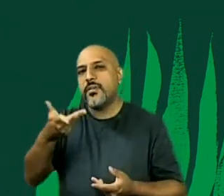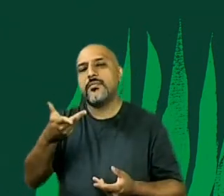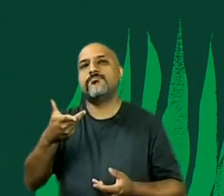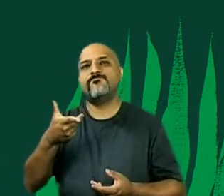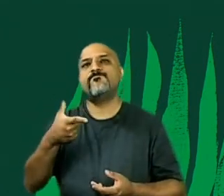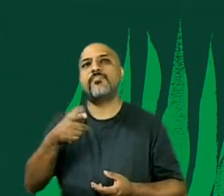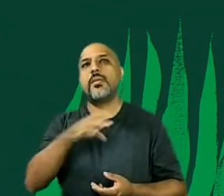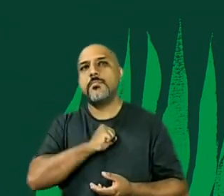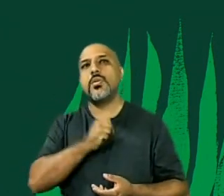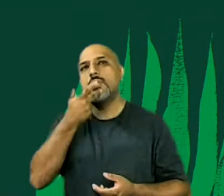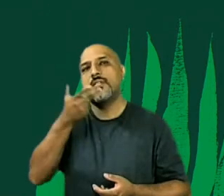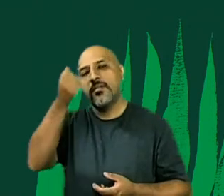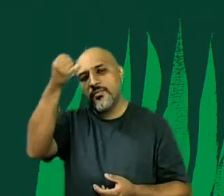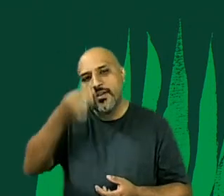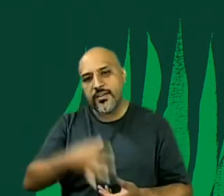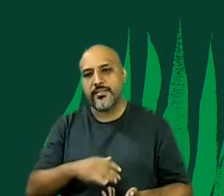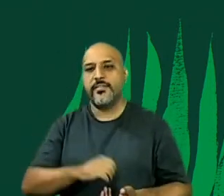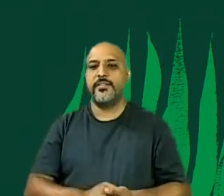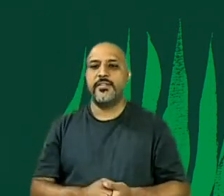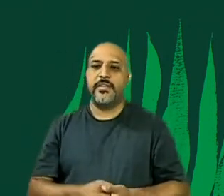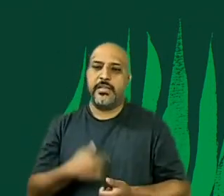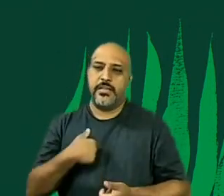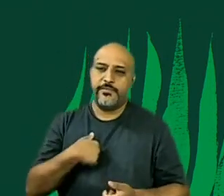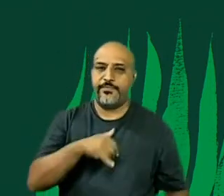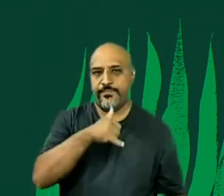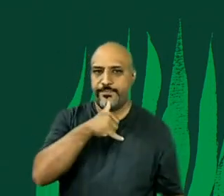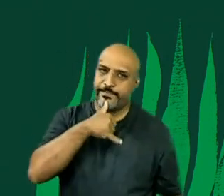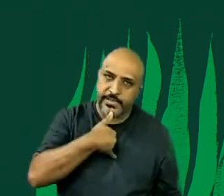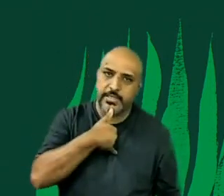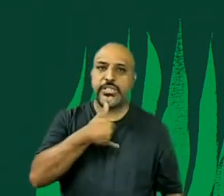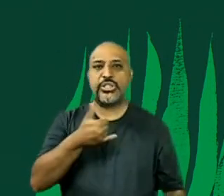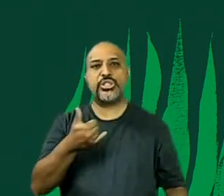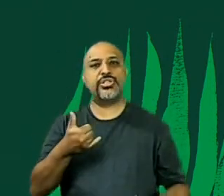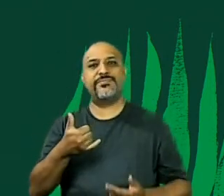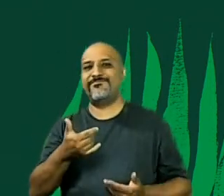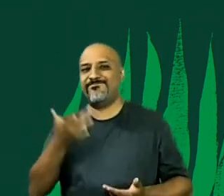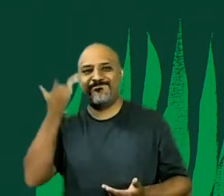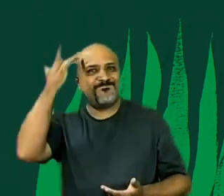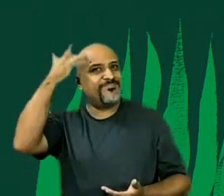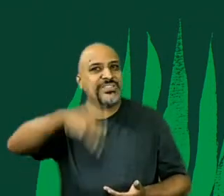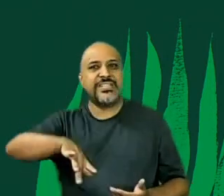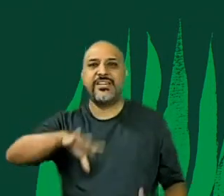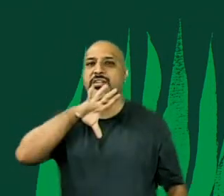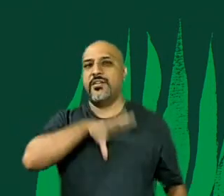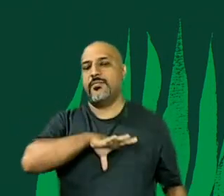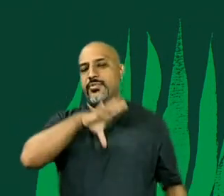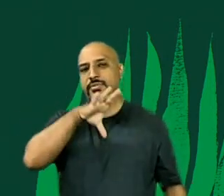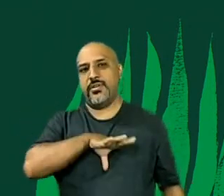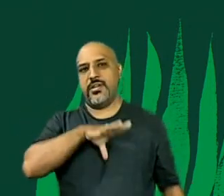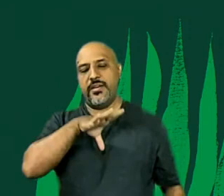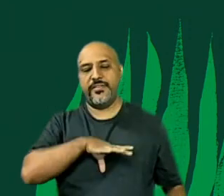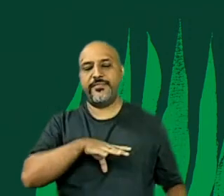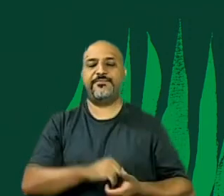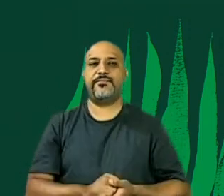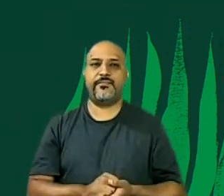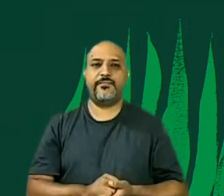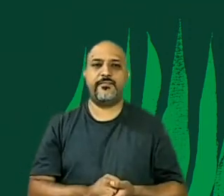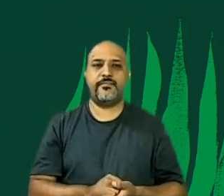sad that I don't know more Portuguese so that I can, you know,